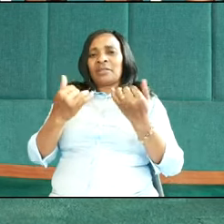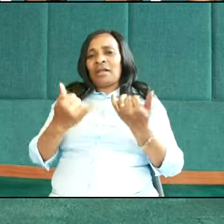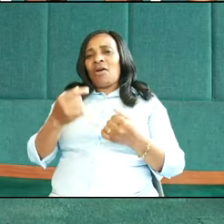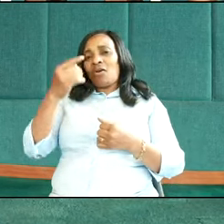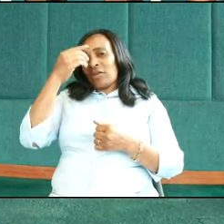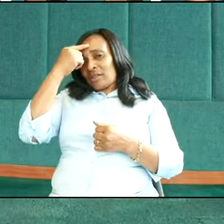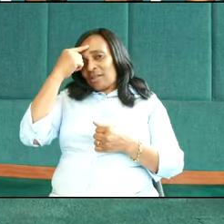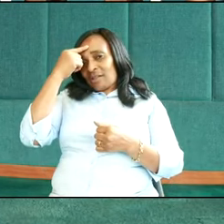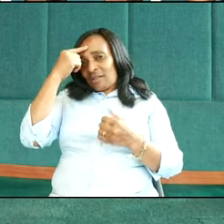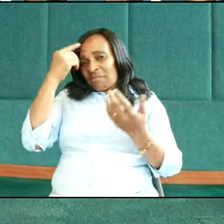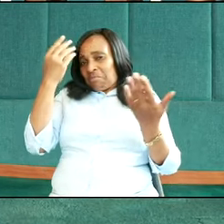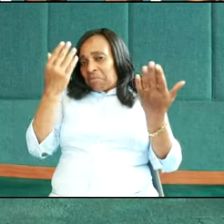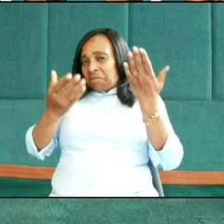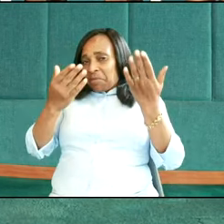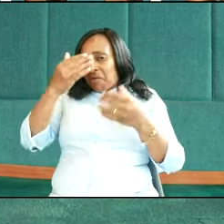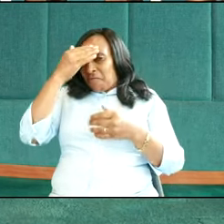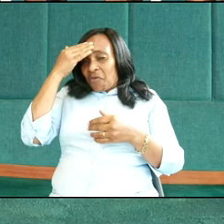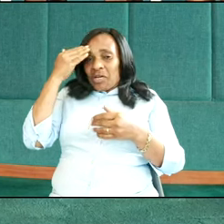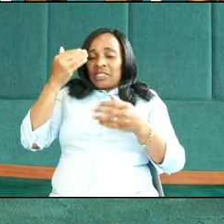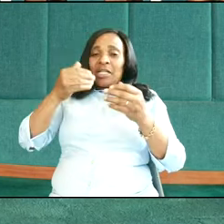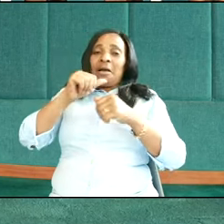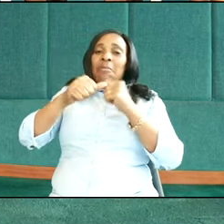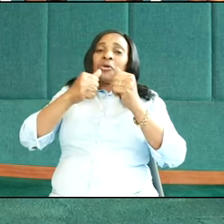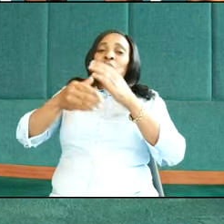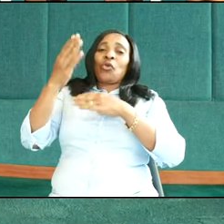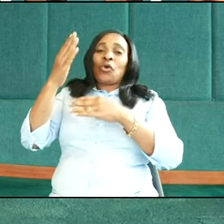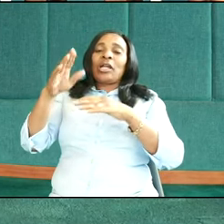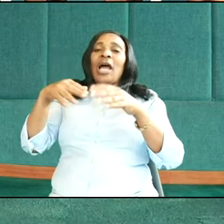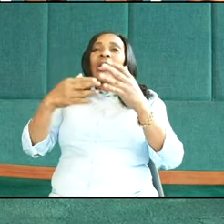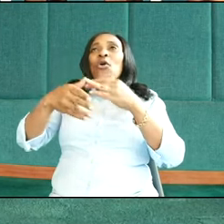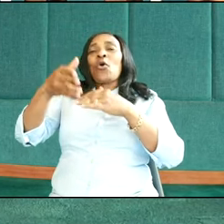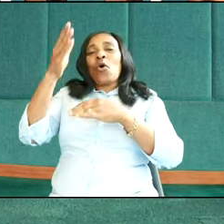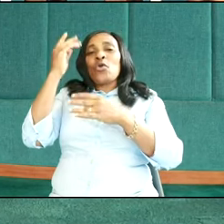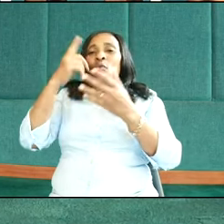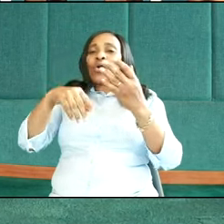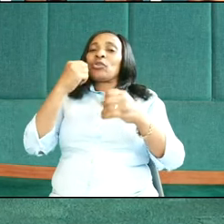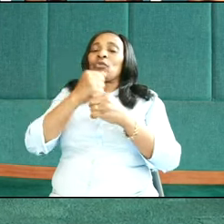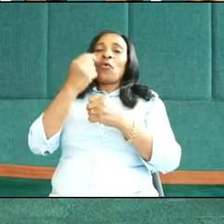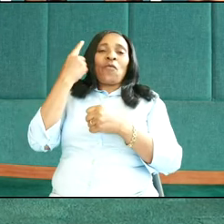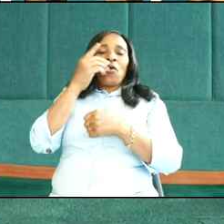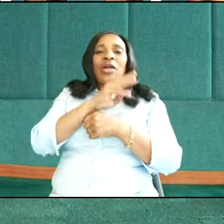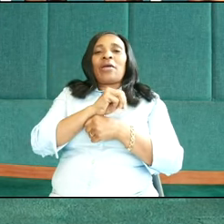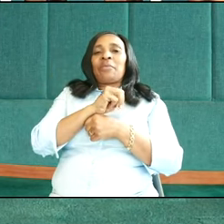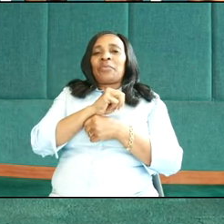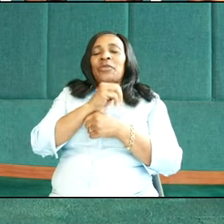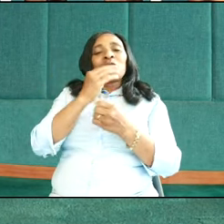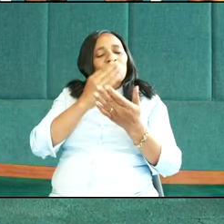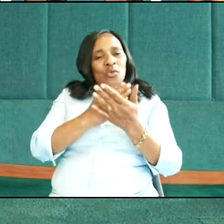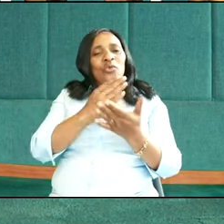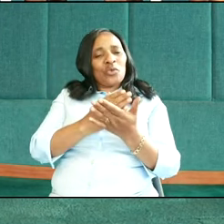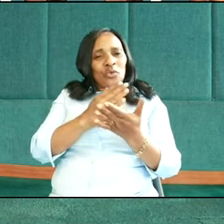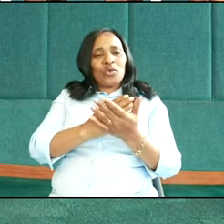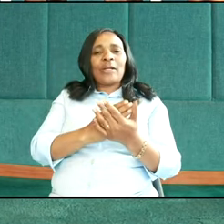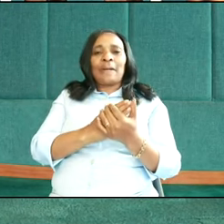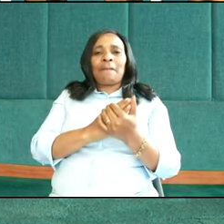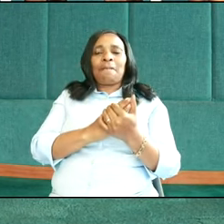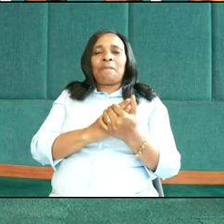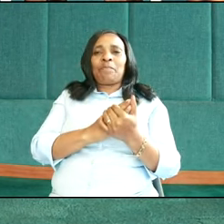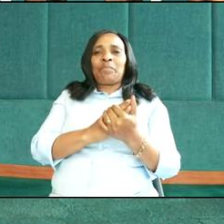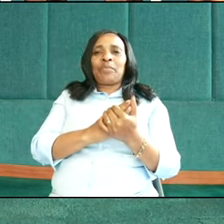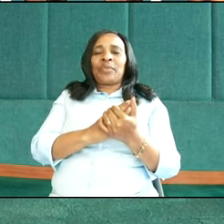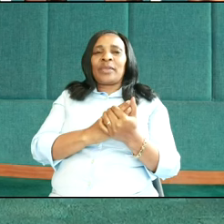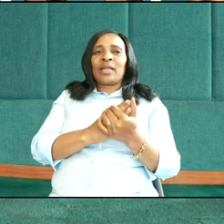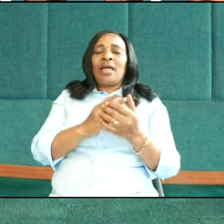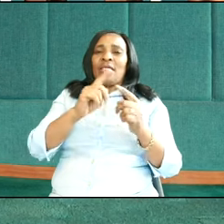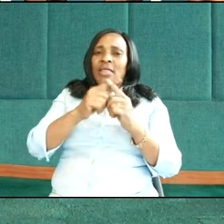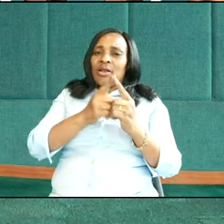also forgot about God. He forgot who God is and what he can do. And what he can do for him. Yeah. Yeah, no, that's very true. That's very true. Mm-hmm. And just